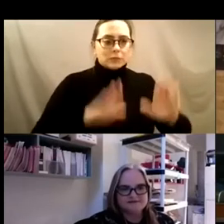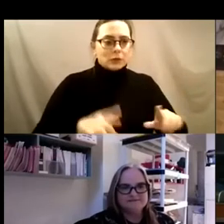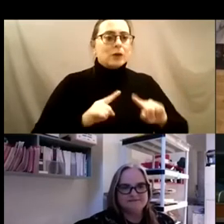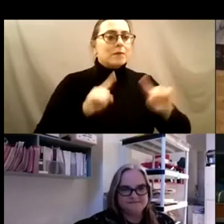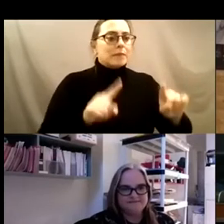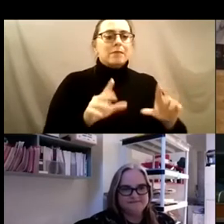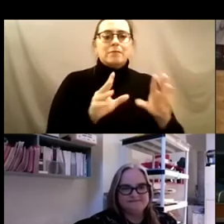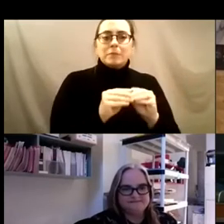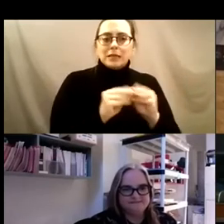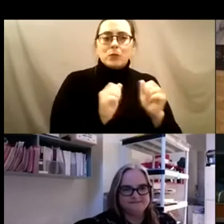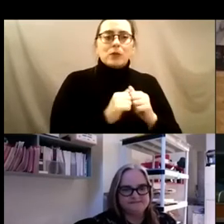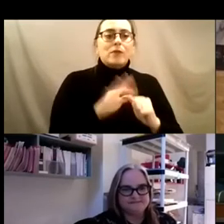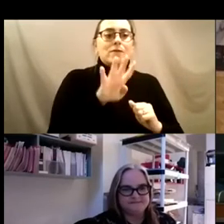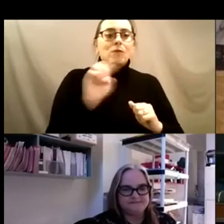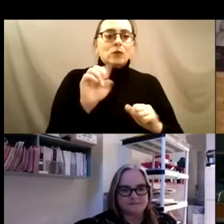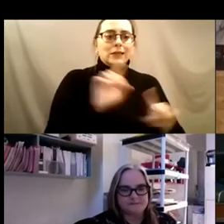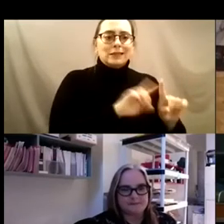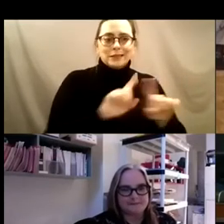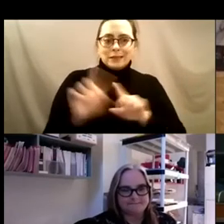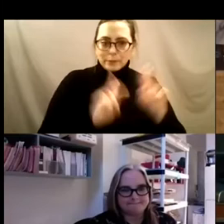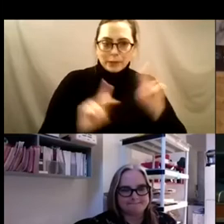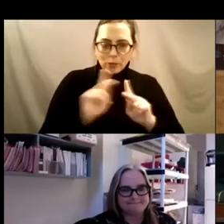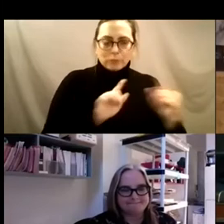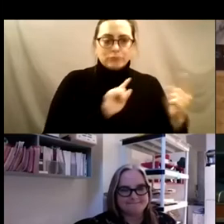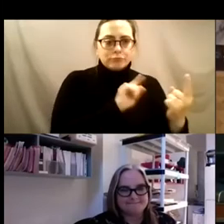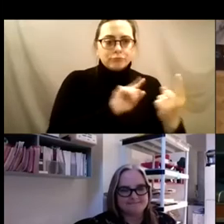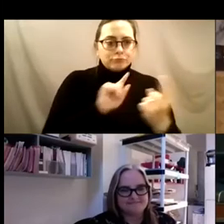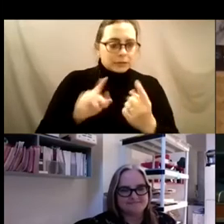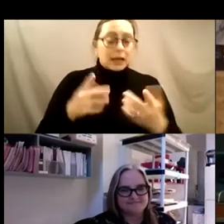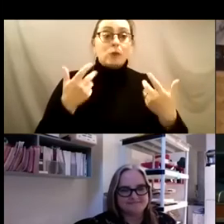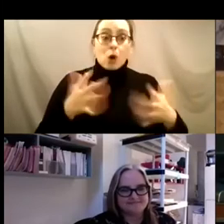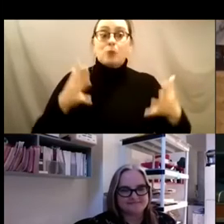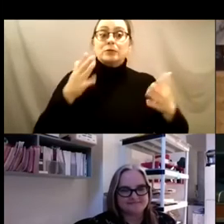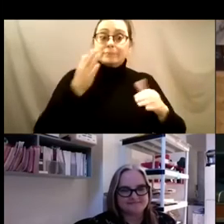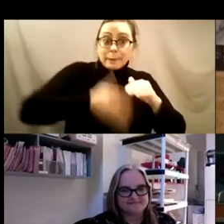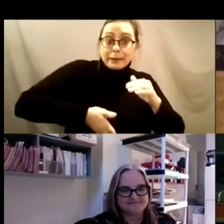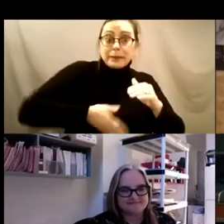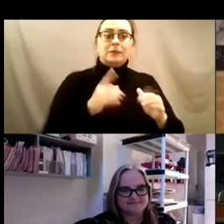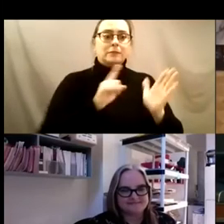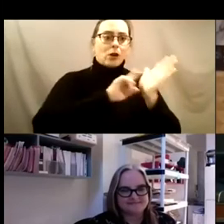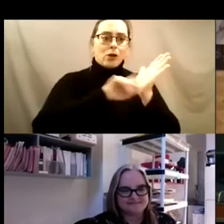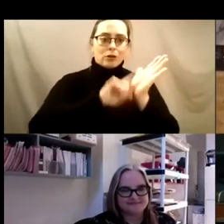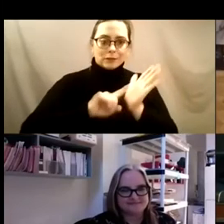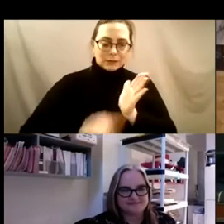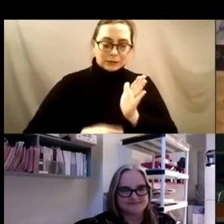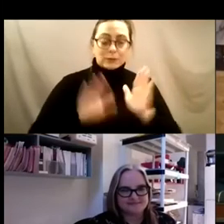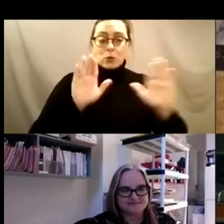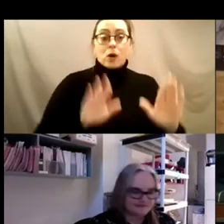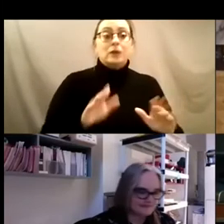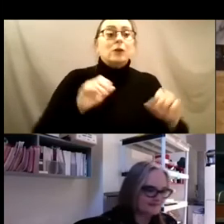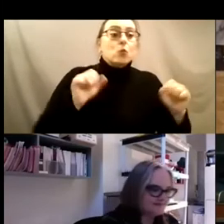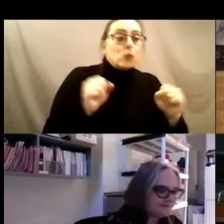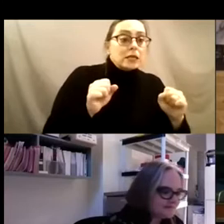40 individuals and are now almost complete the audit, which is great. And in the winter and spring